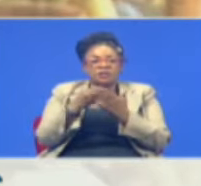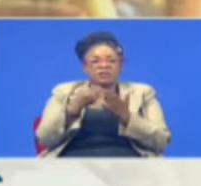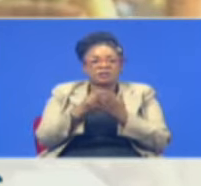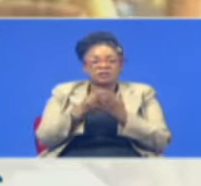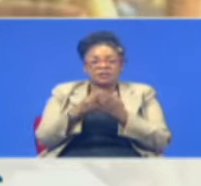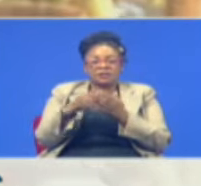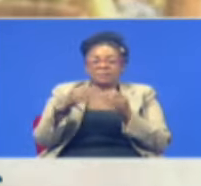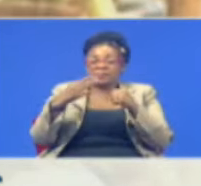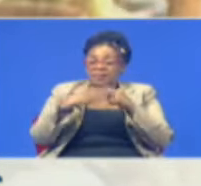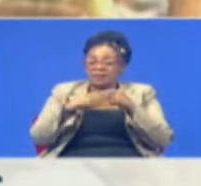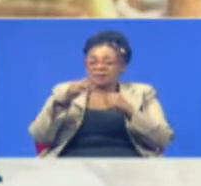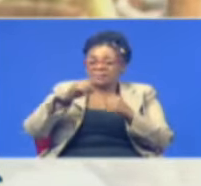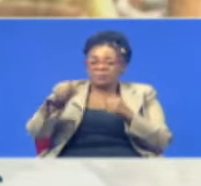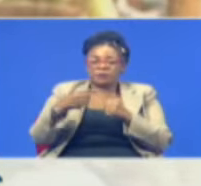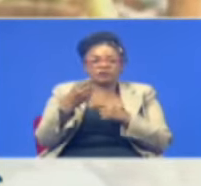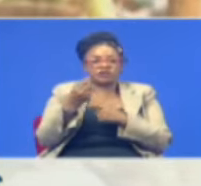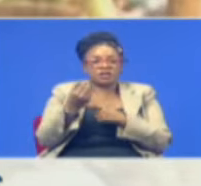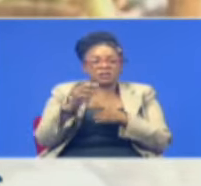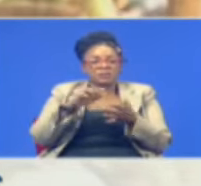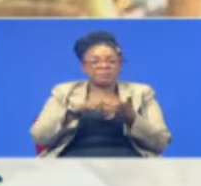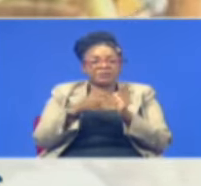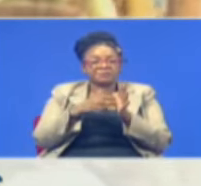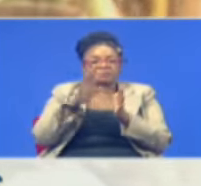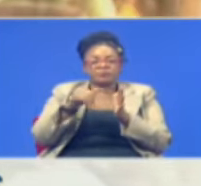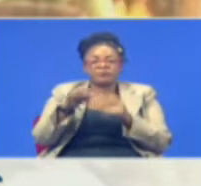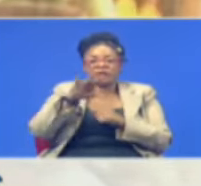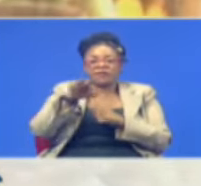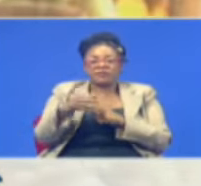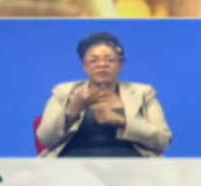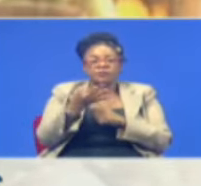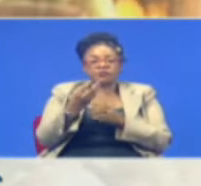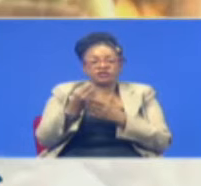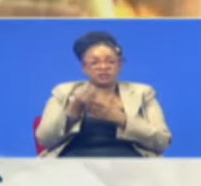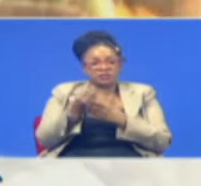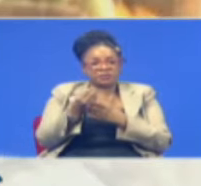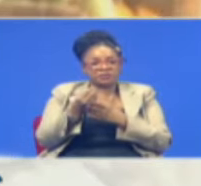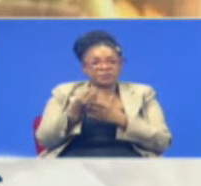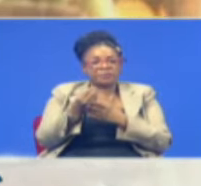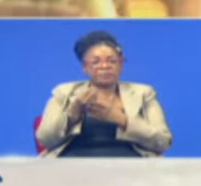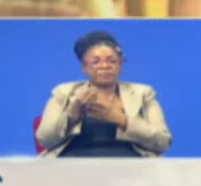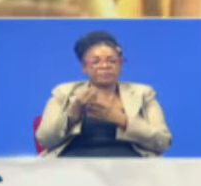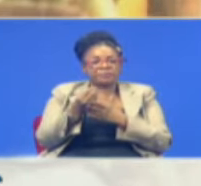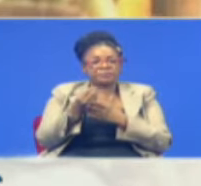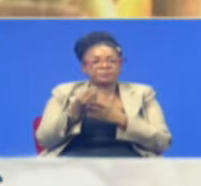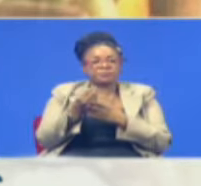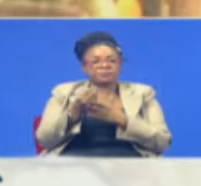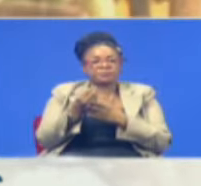9,000 shillings, and that's up from the 3,000 shillings.